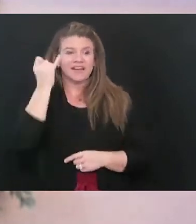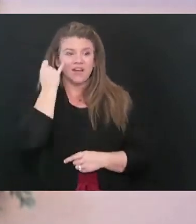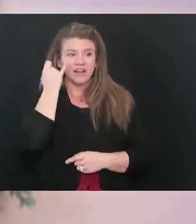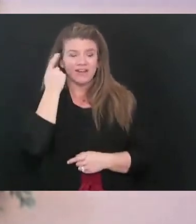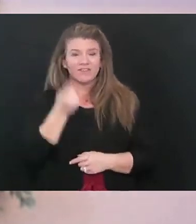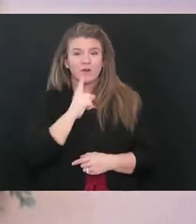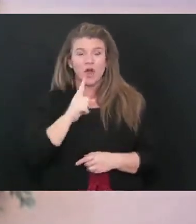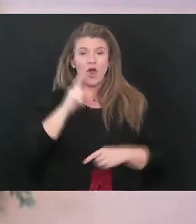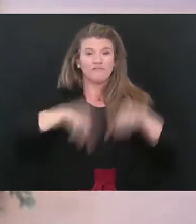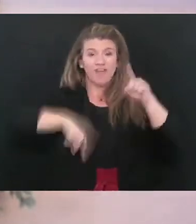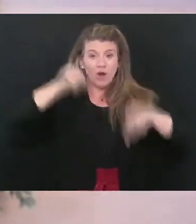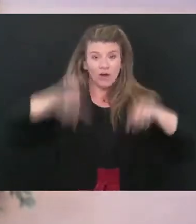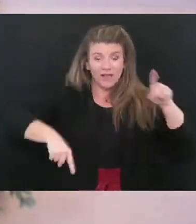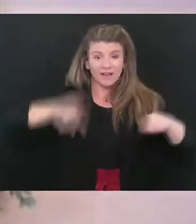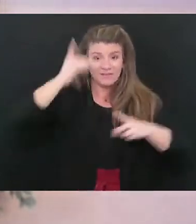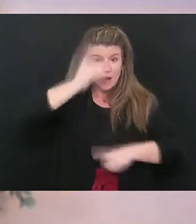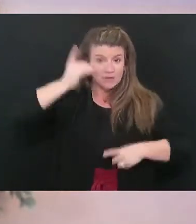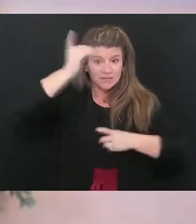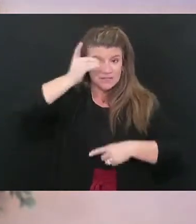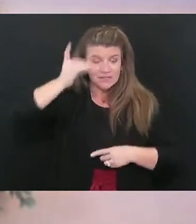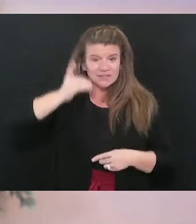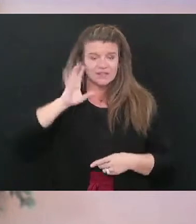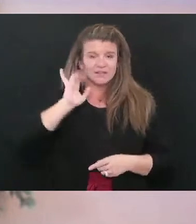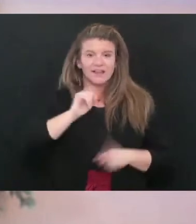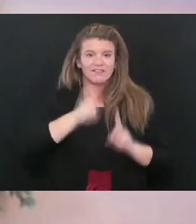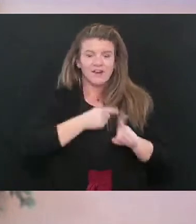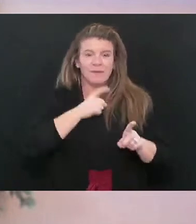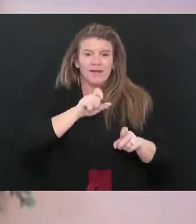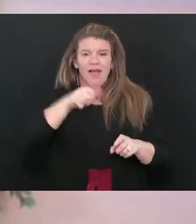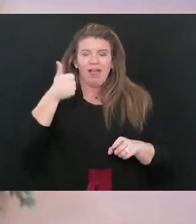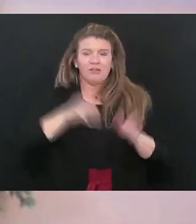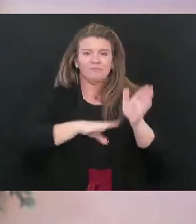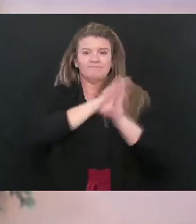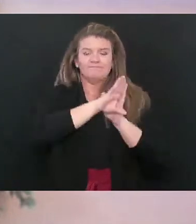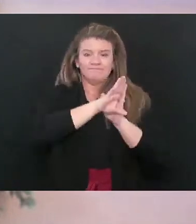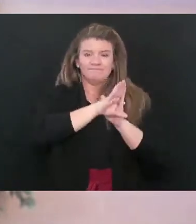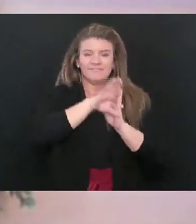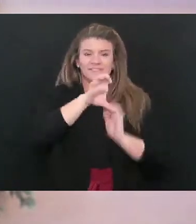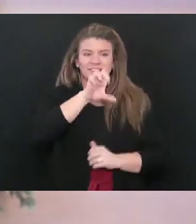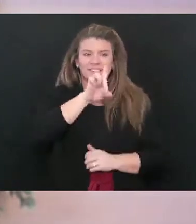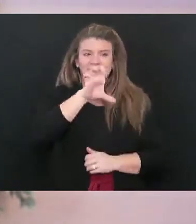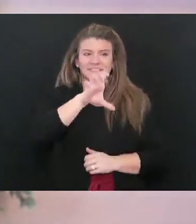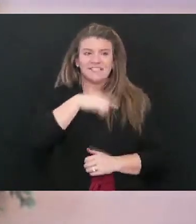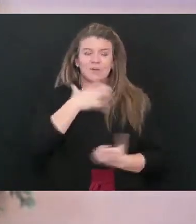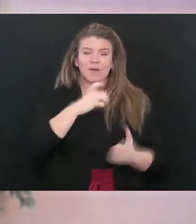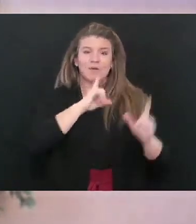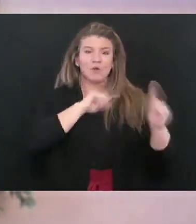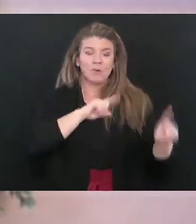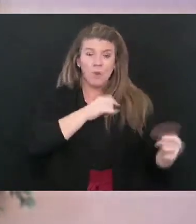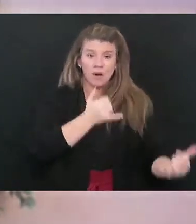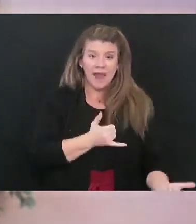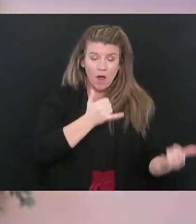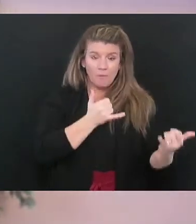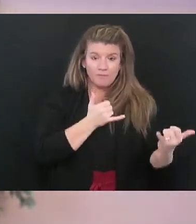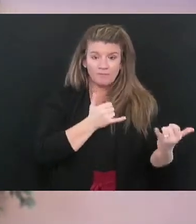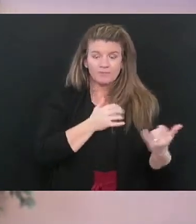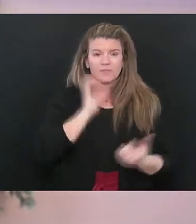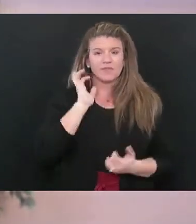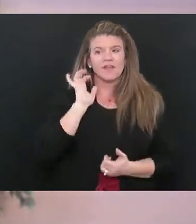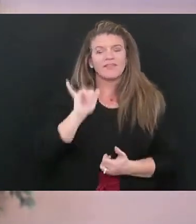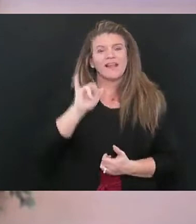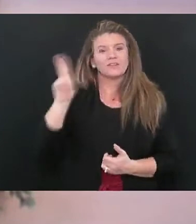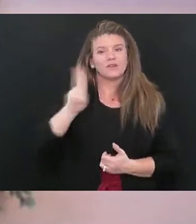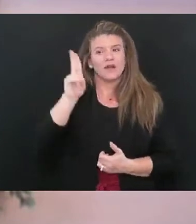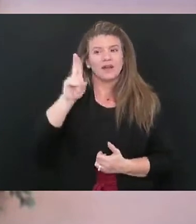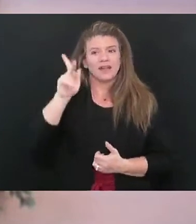viruses, of which there's 5 types that the CDC recommends that we report today, which is the United Kingdom